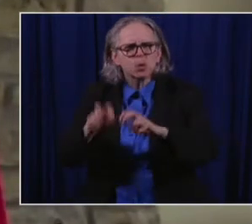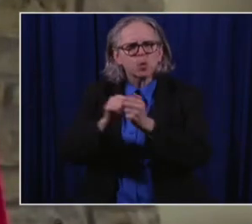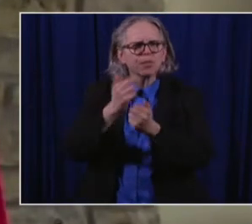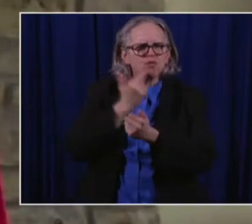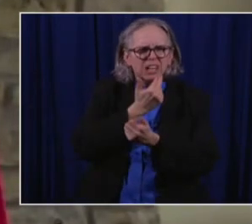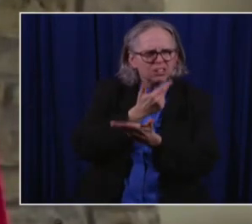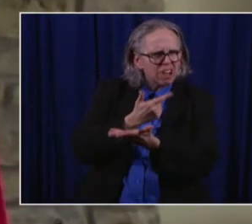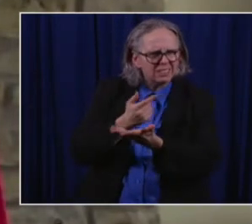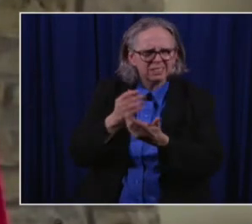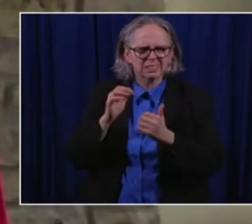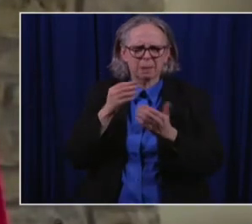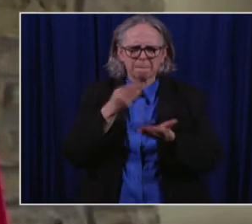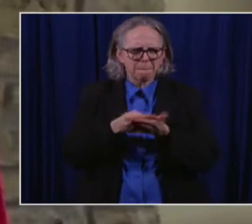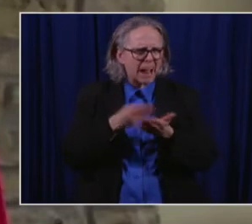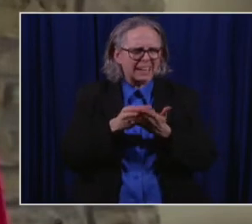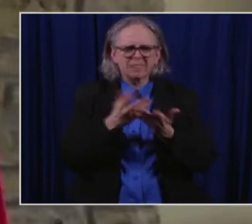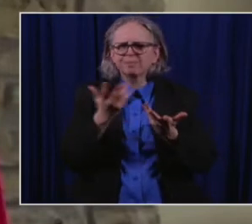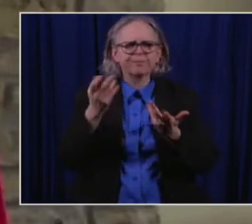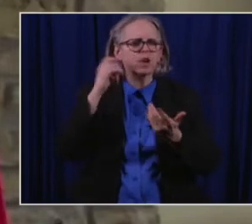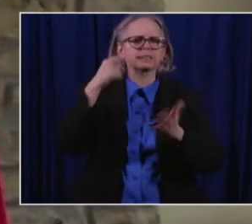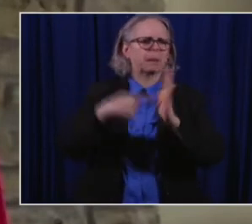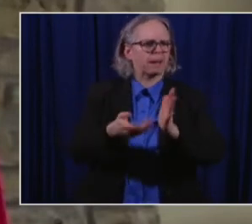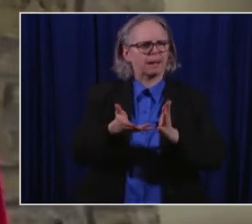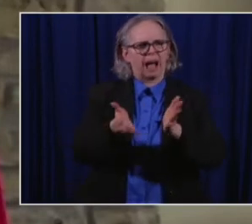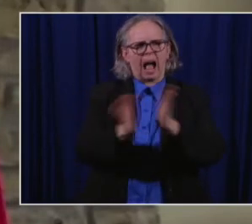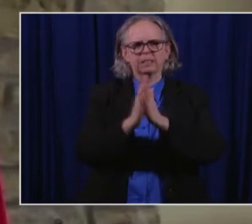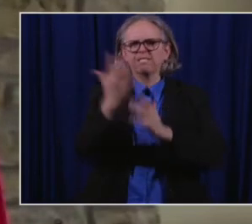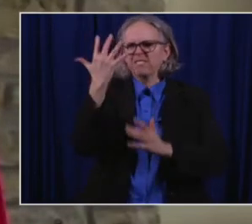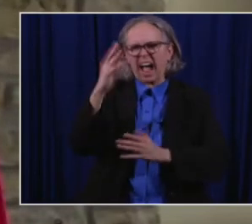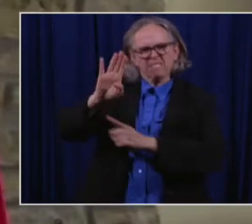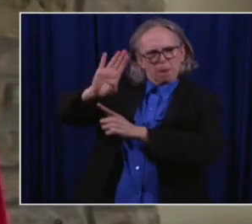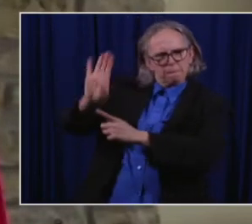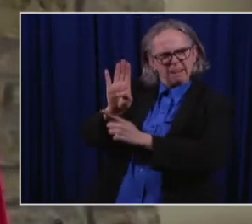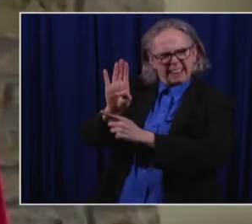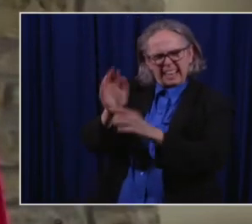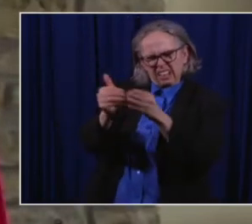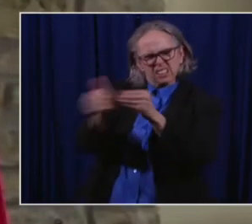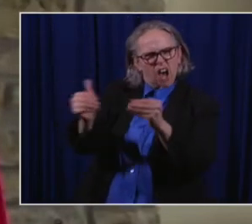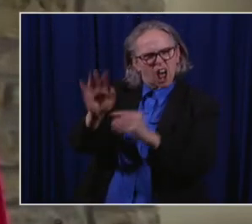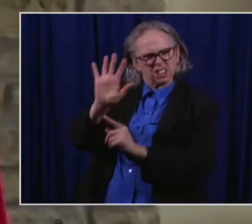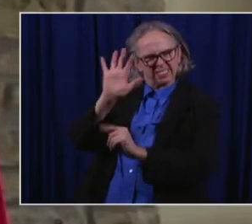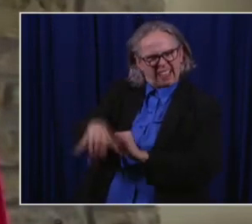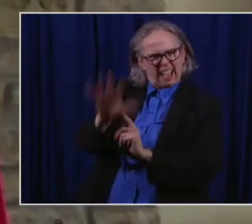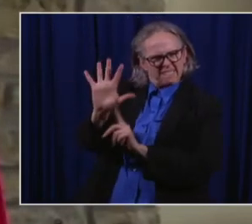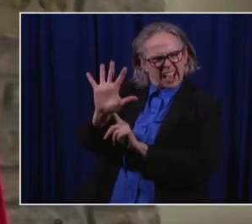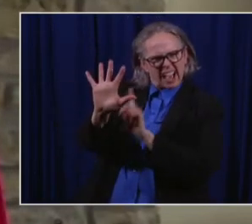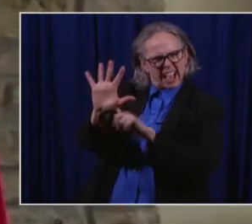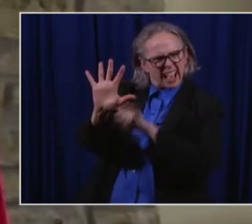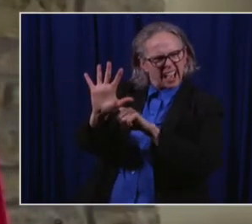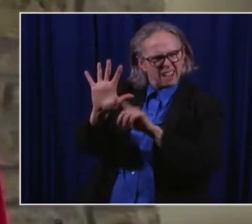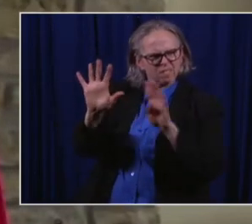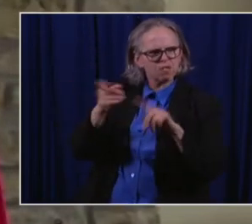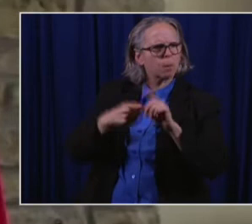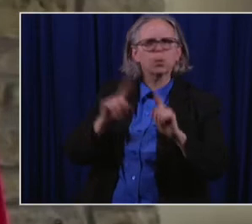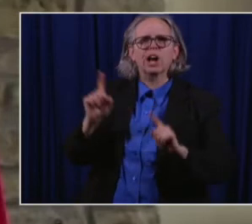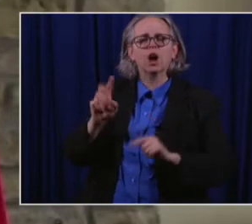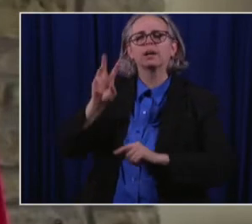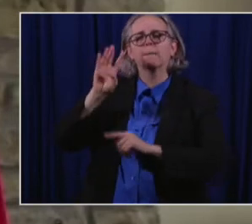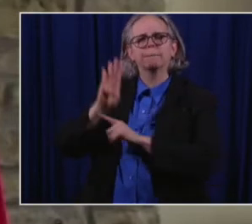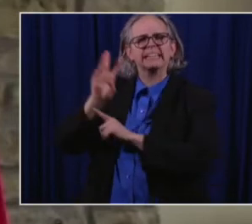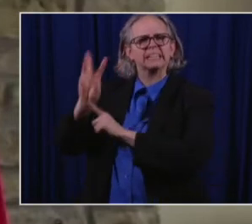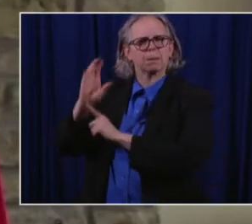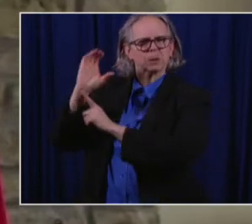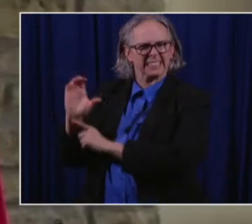more pumped into our small businesses from workers' compensation. It's about total now of about $8 billion since the